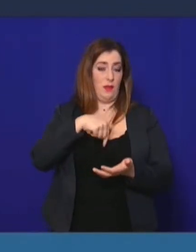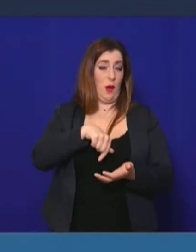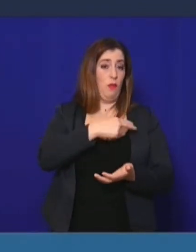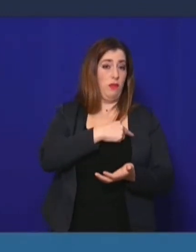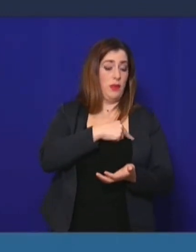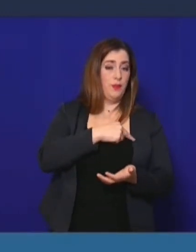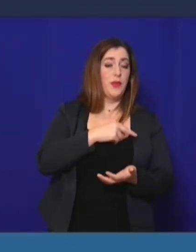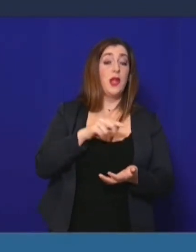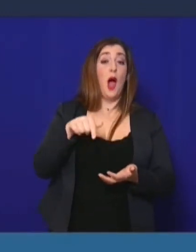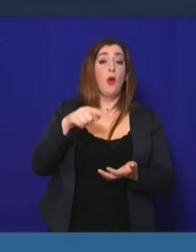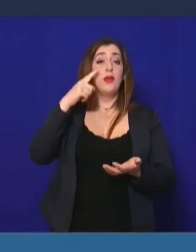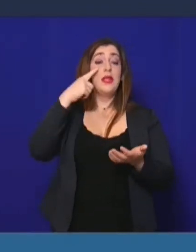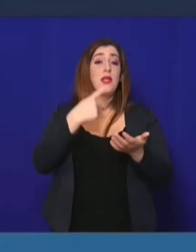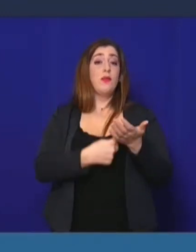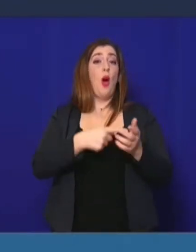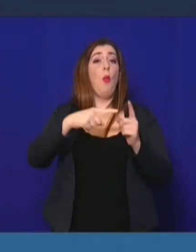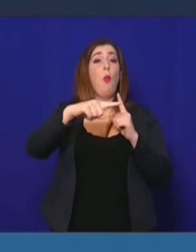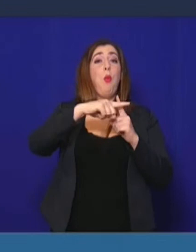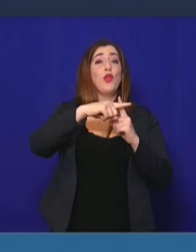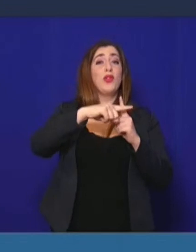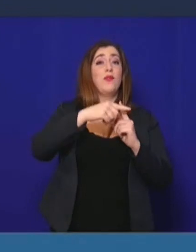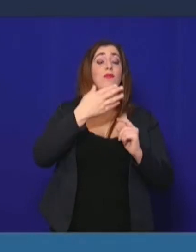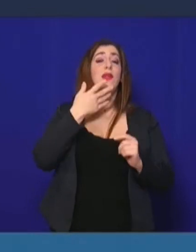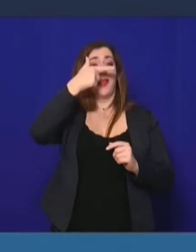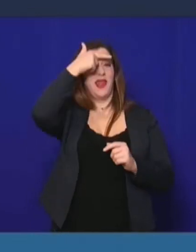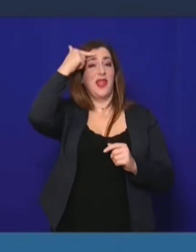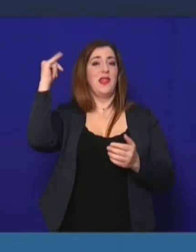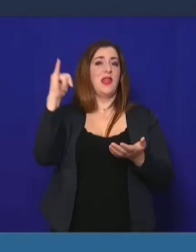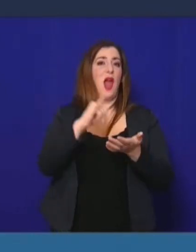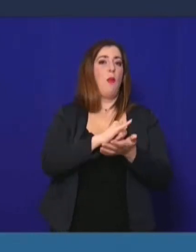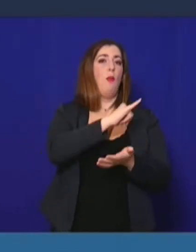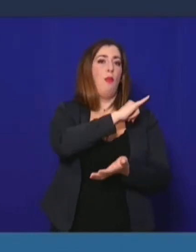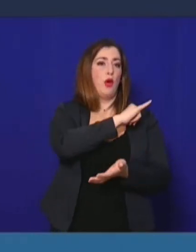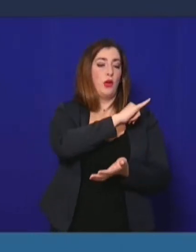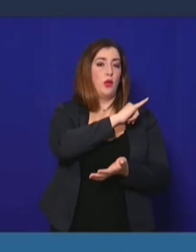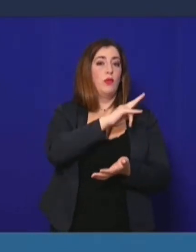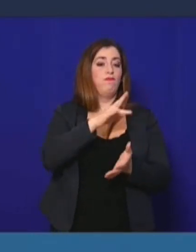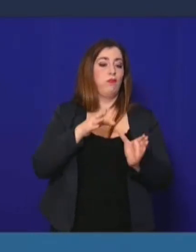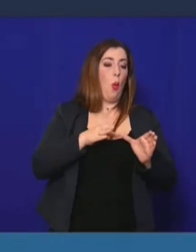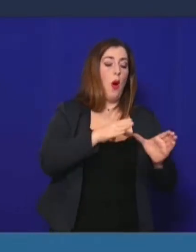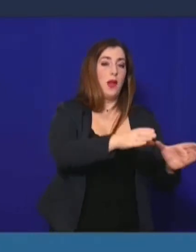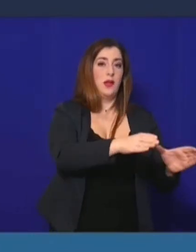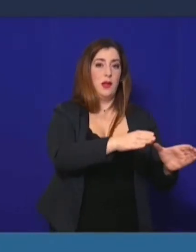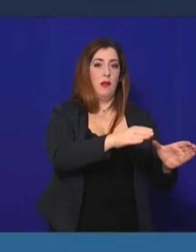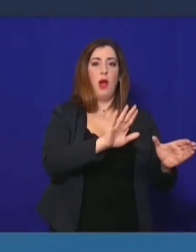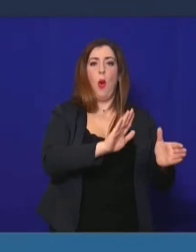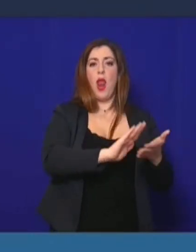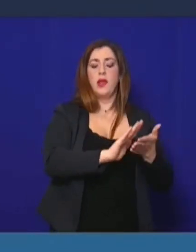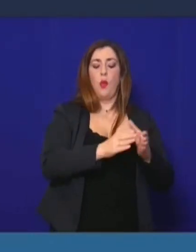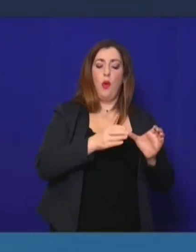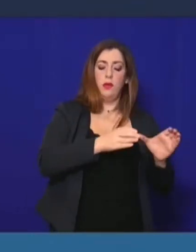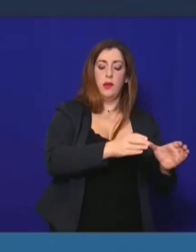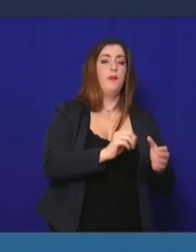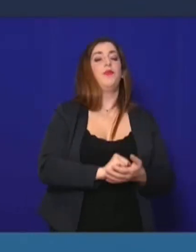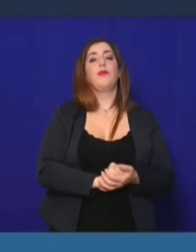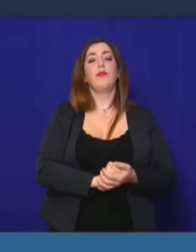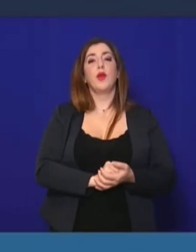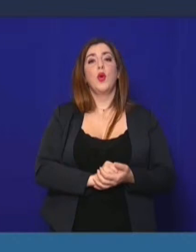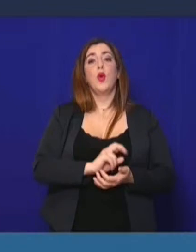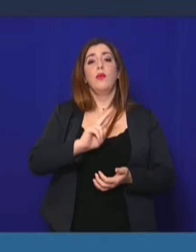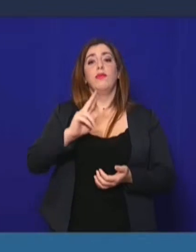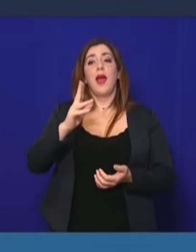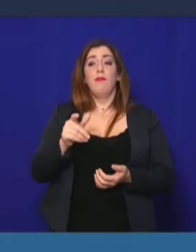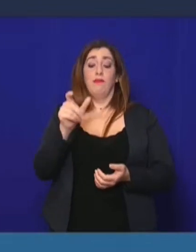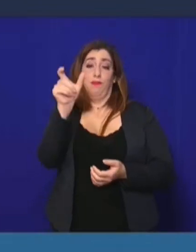poġġejnihom f'kwarantina u dawn għadhom sa issa qegħdin fil-kwarantina. U l-każ li ieħor ukoll qiegħed ukoll